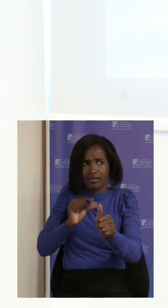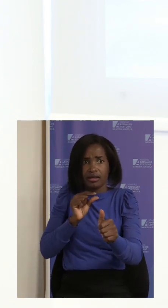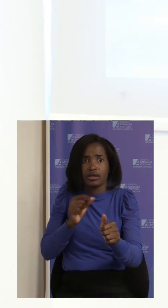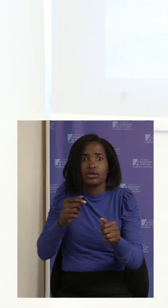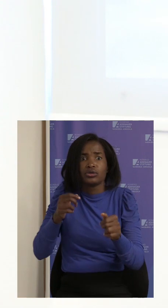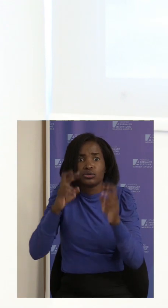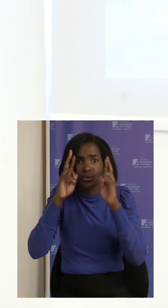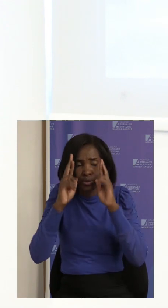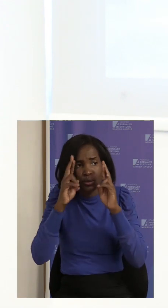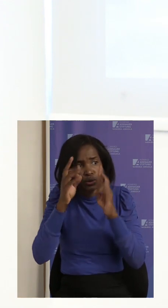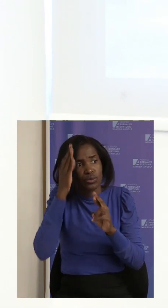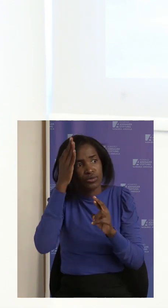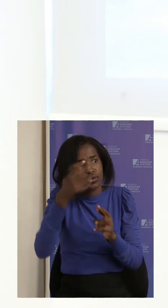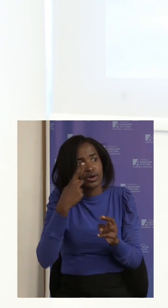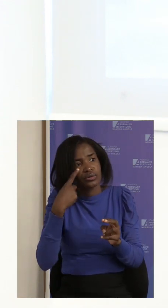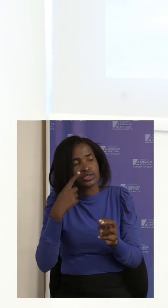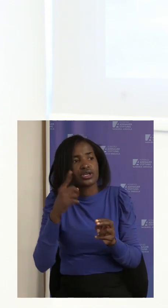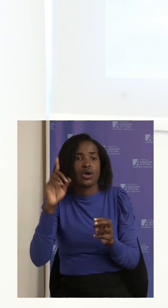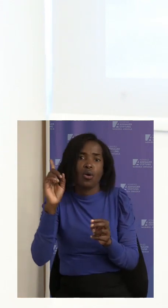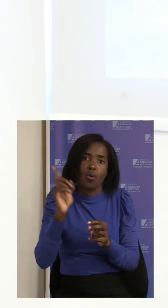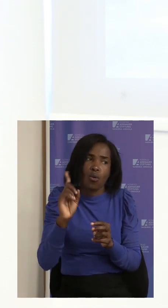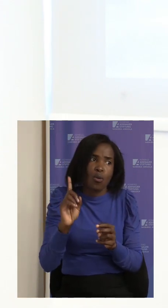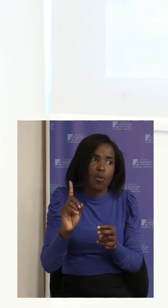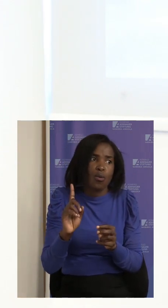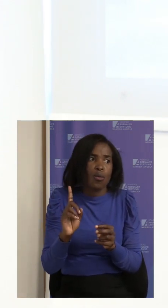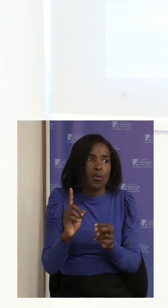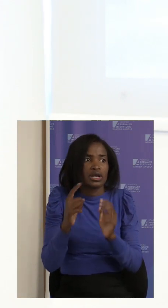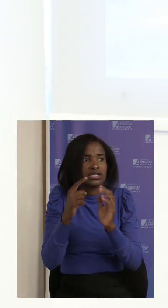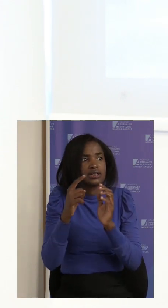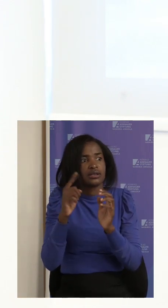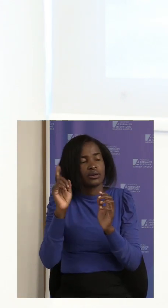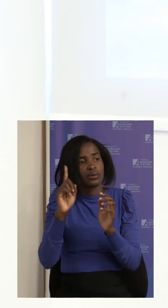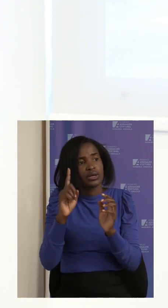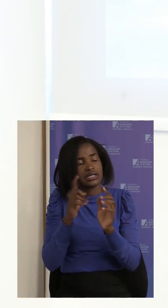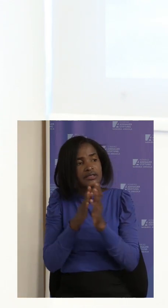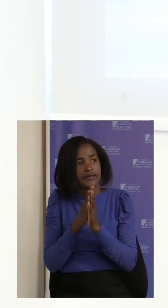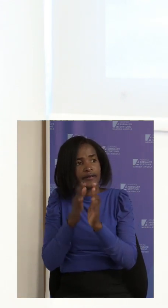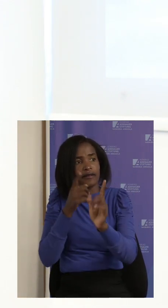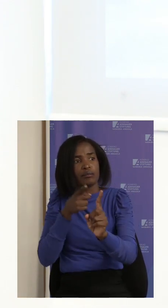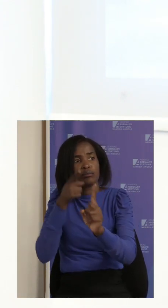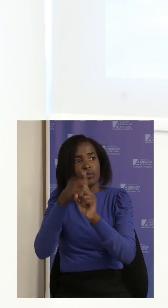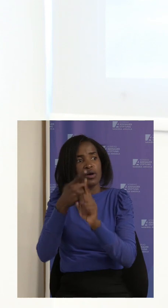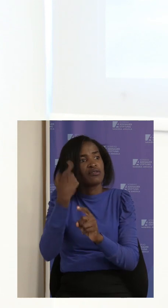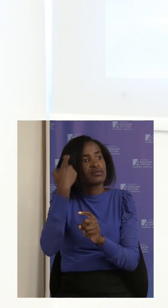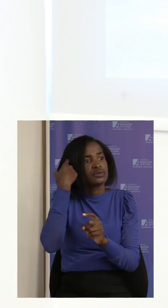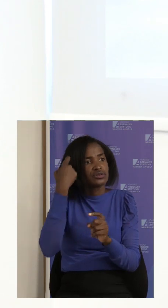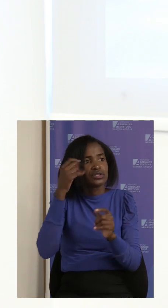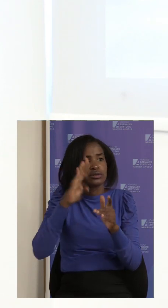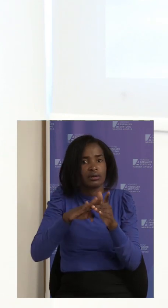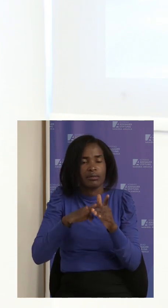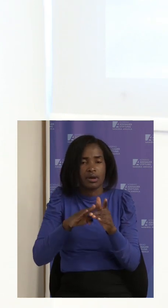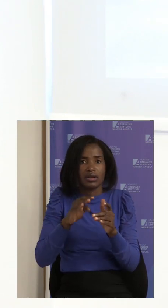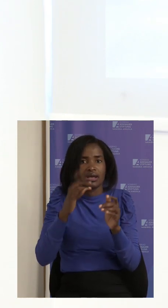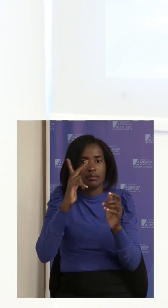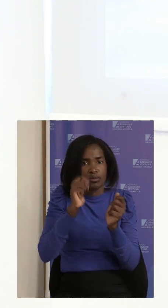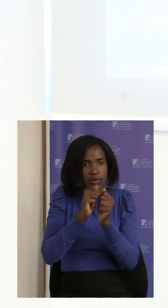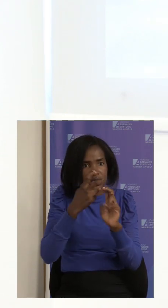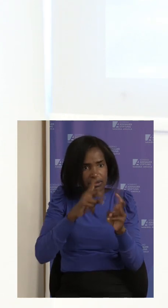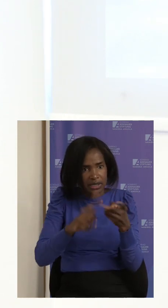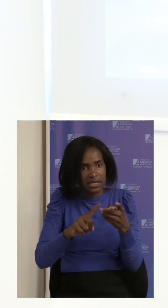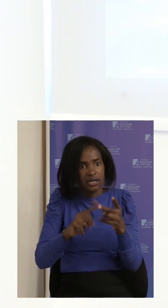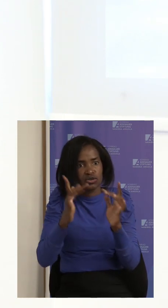looking forward to see what is on the agenda for the ministry in that regard. So thank you very much,